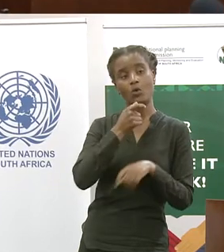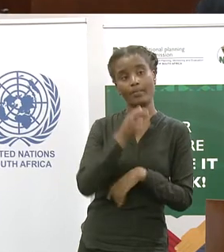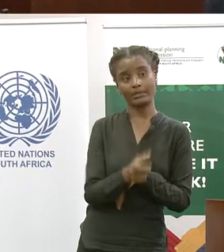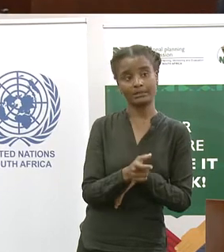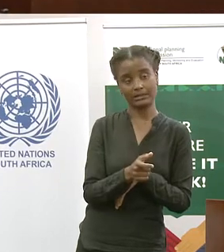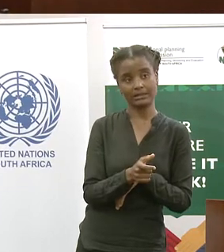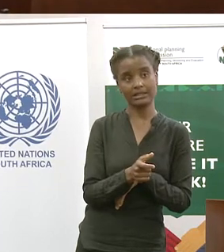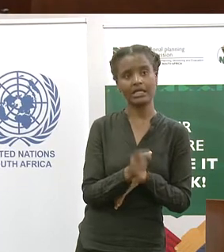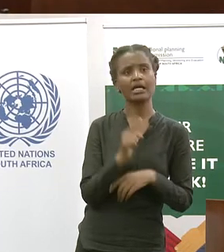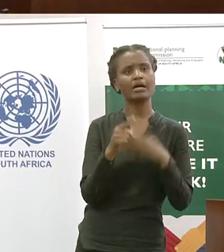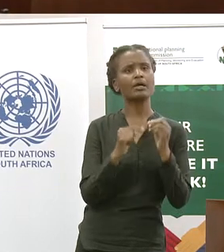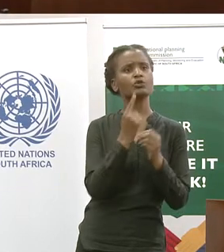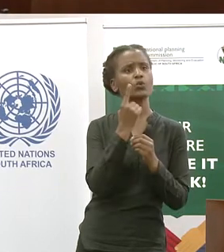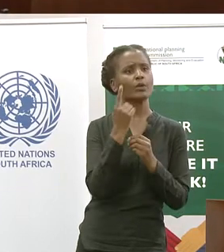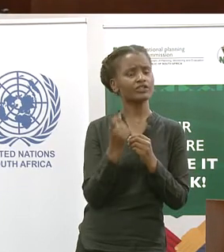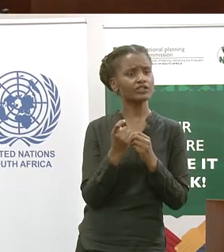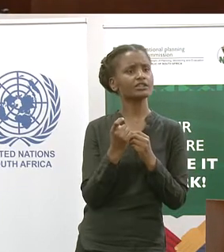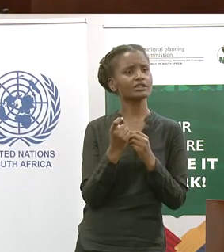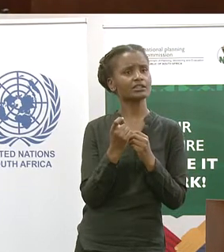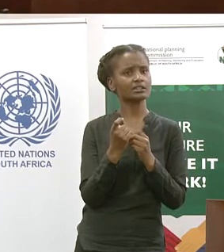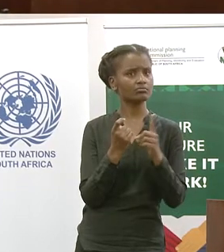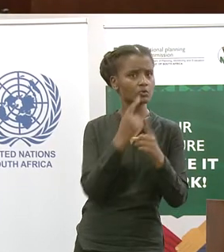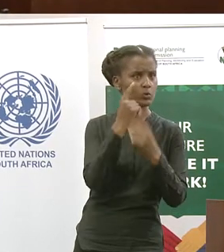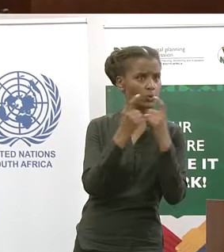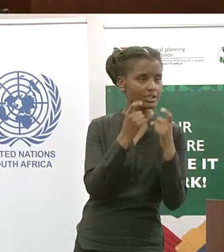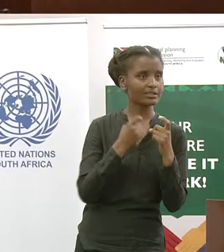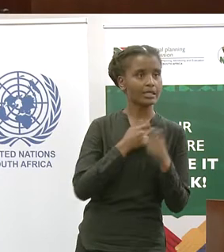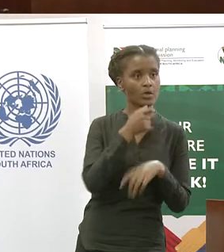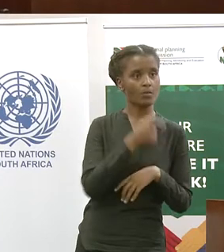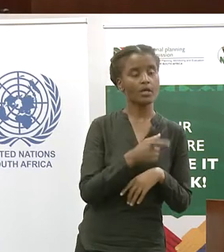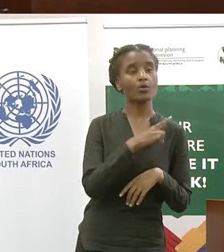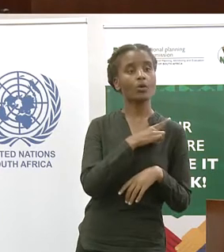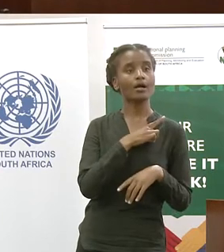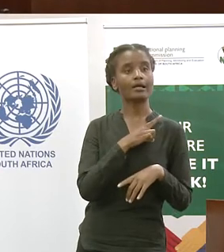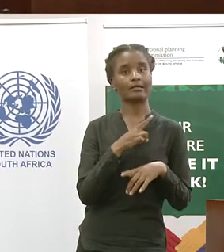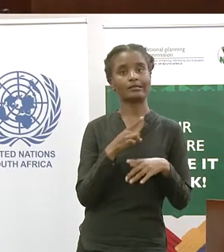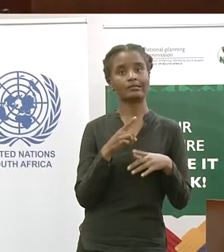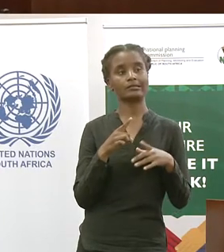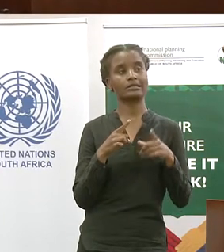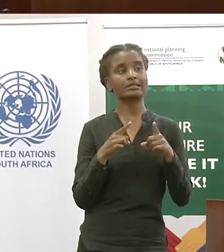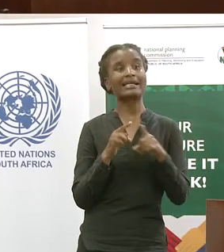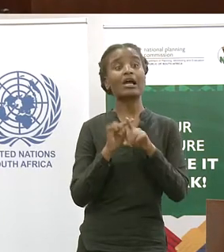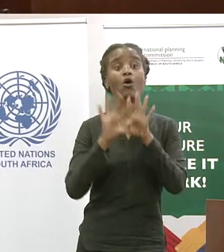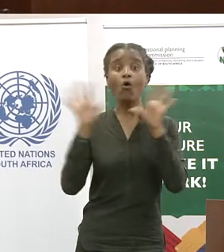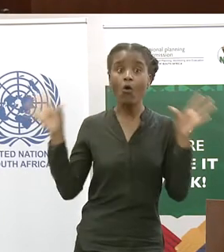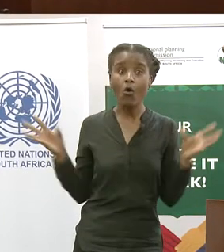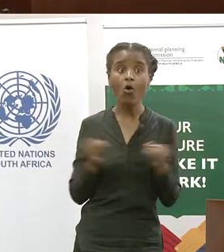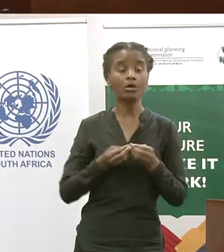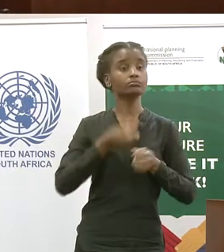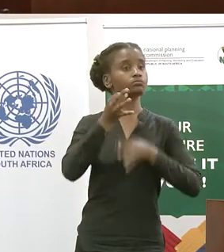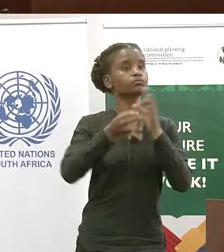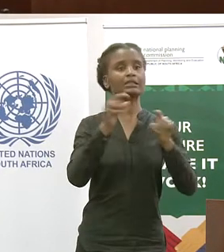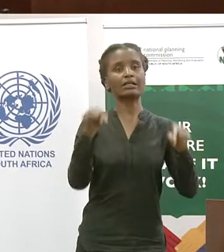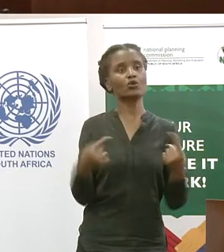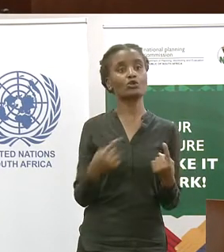the questions and the remarks that have come through. Unfortunately, she won't be able to reflect on the rest of them. Immediately after